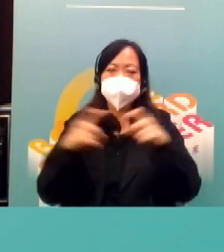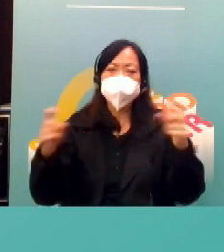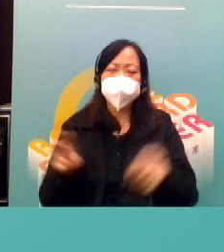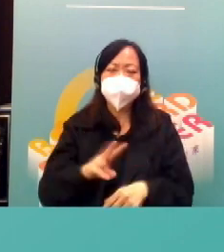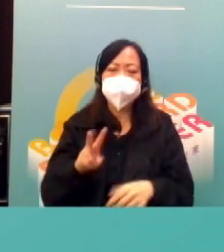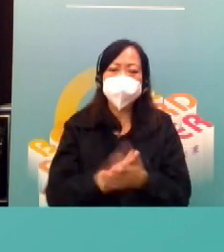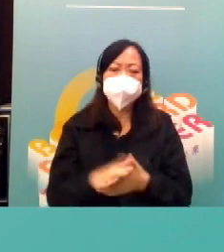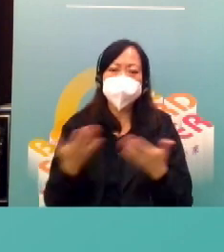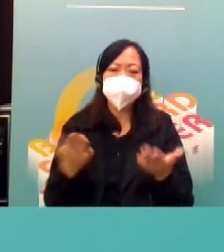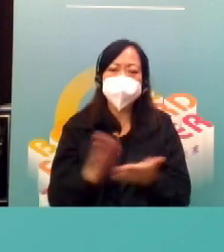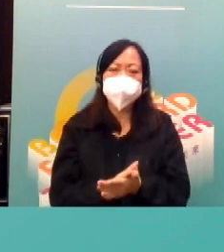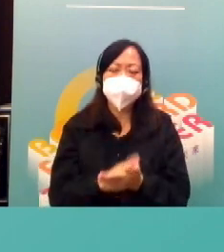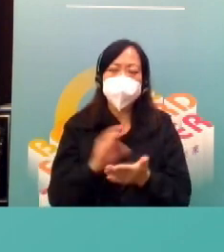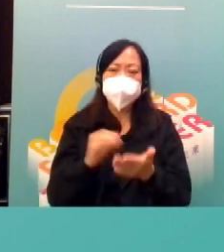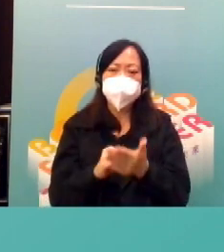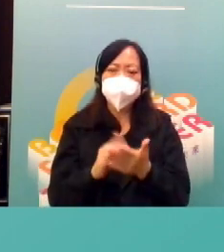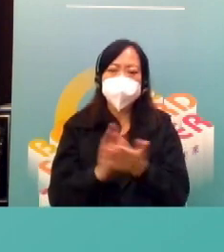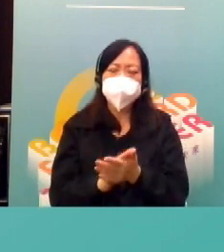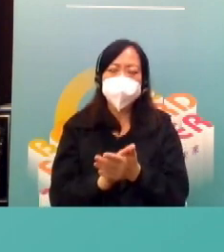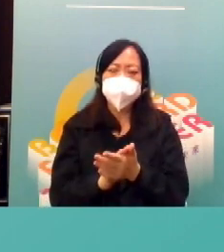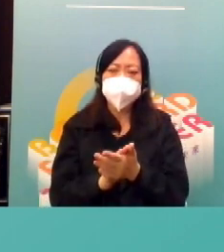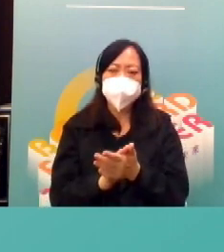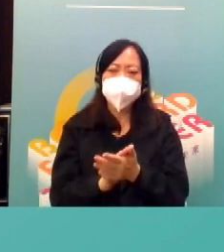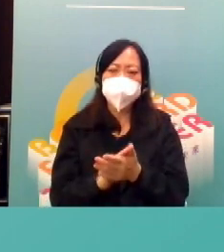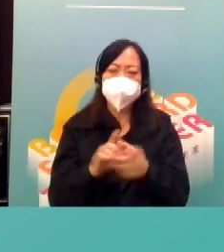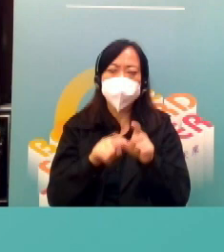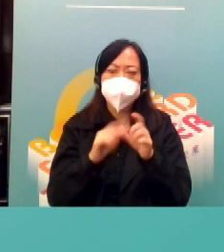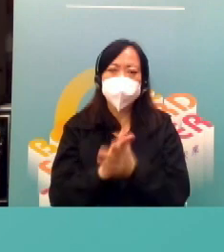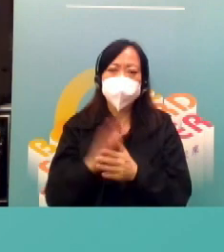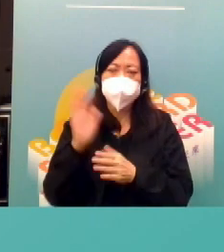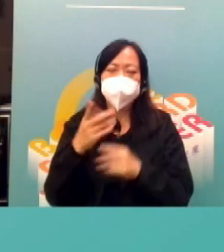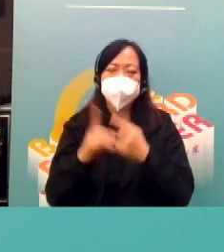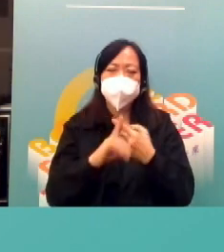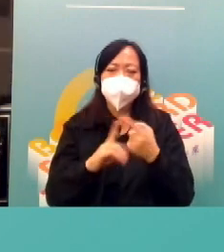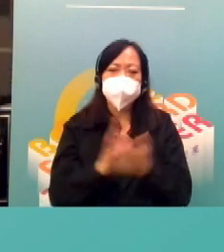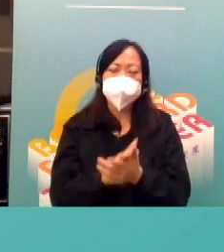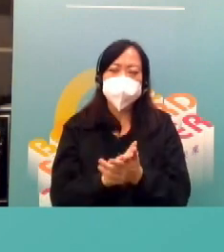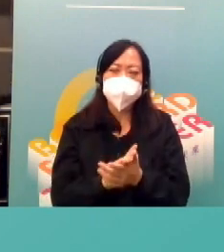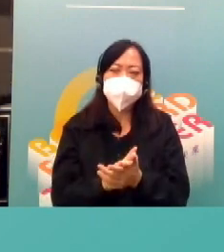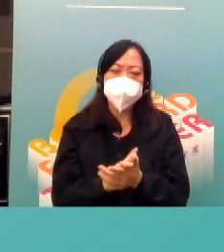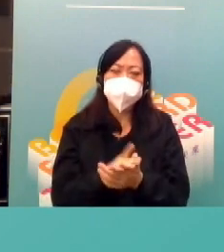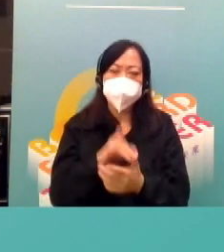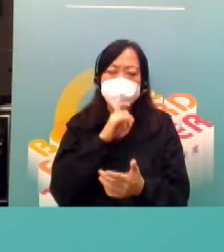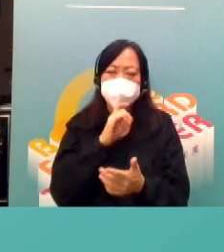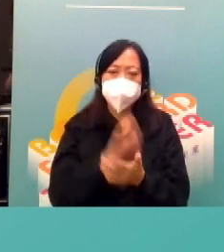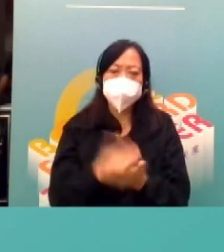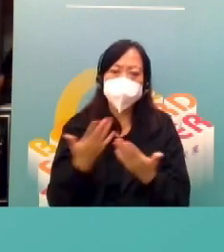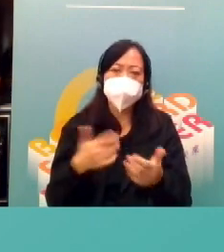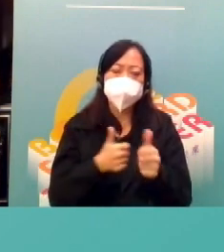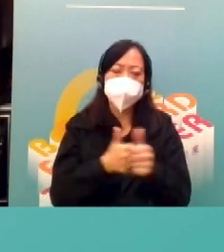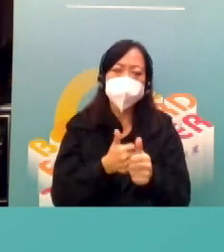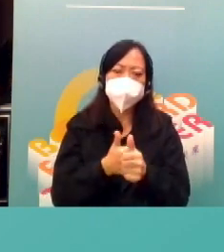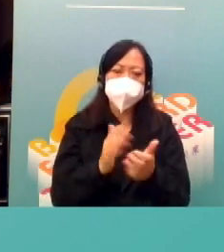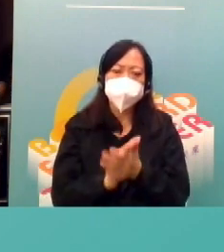equity risk that they're taking, only that the risk is tied more to the outcomes being delivered rather than, often not yet